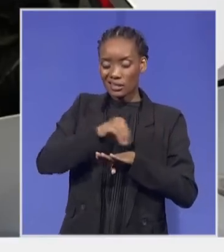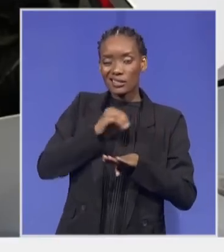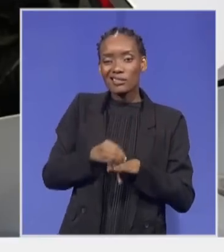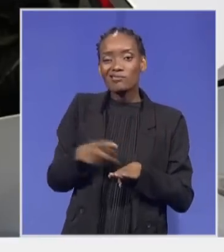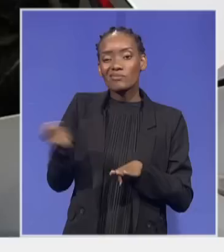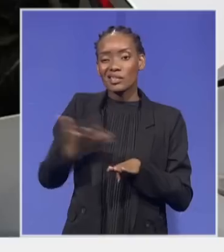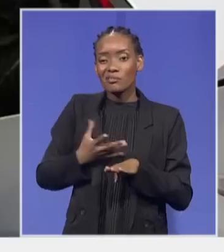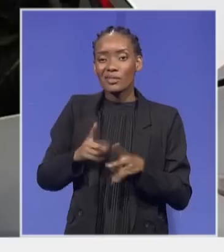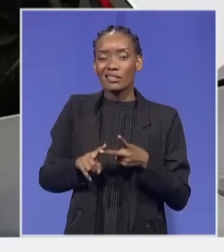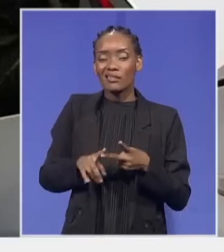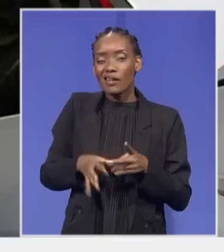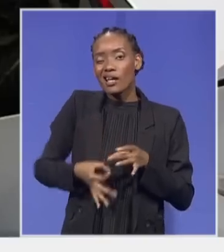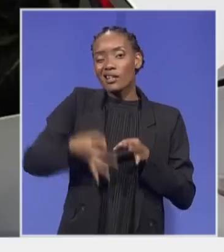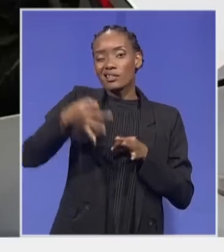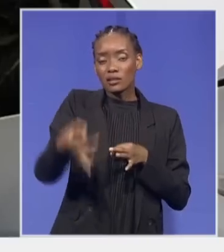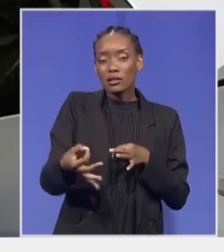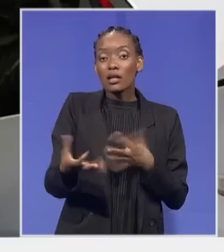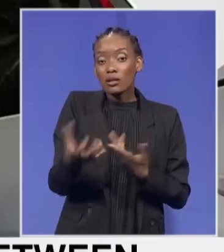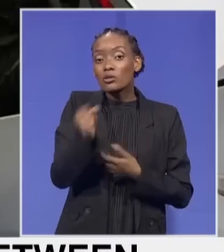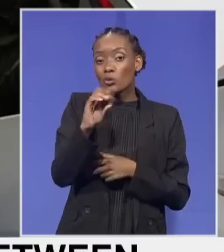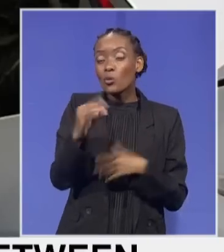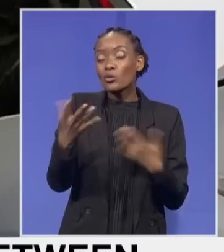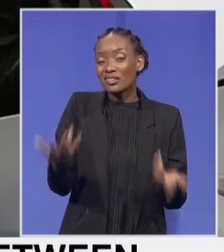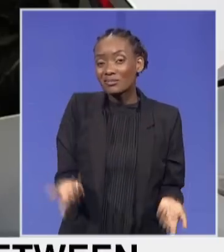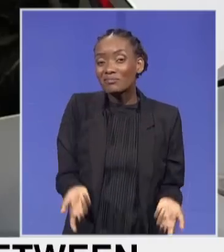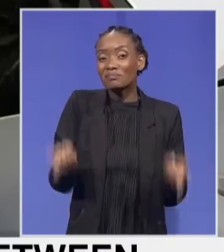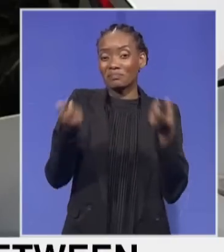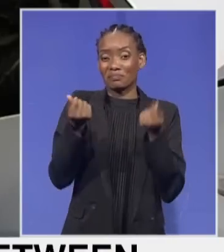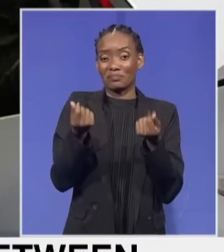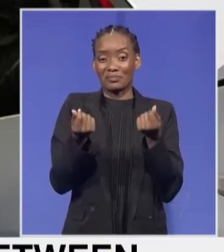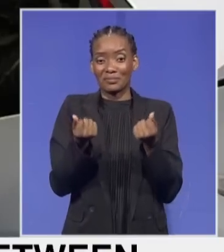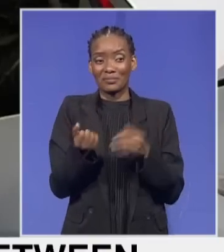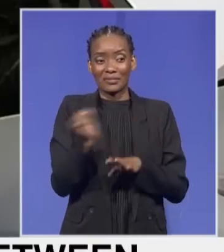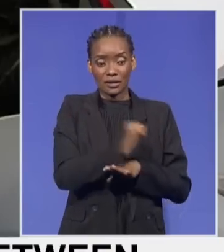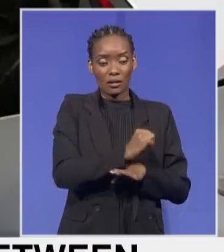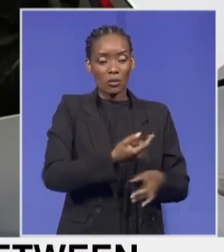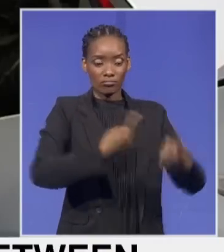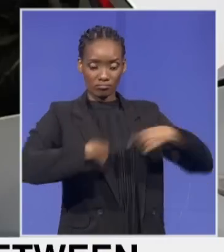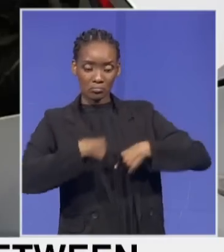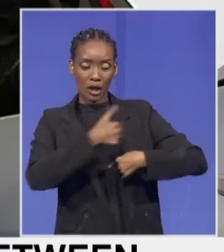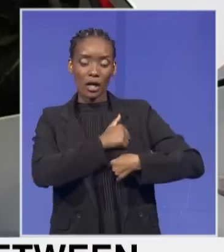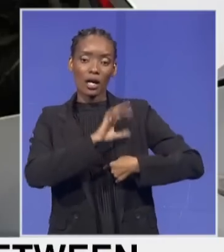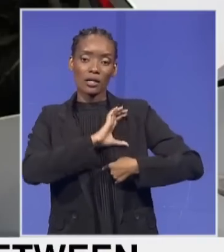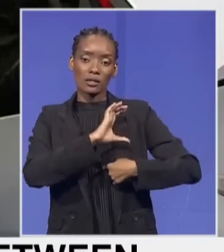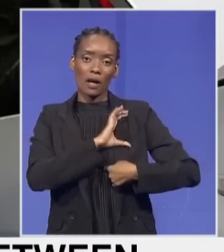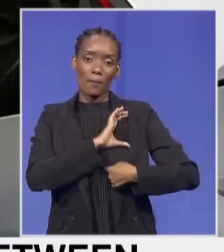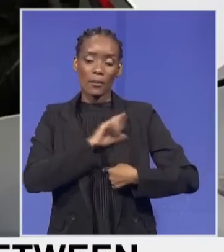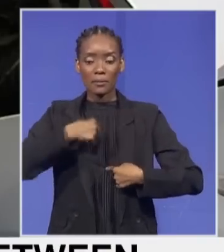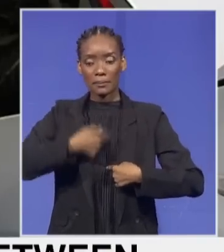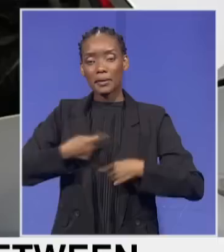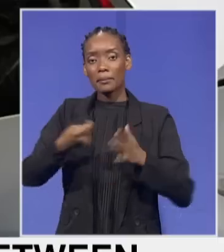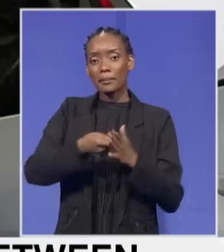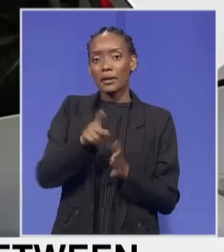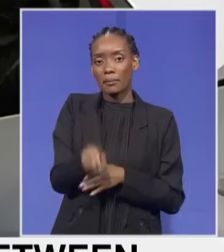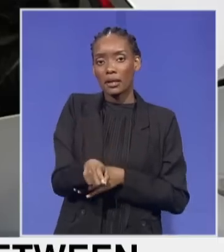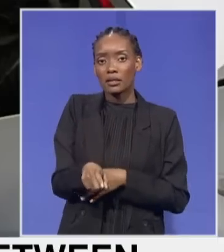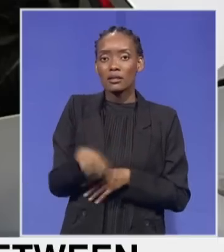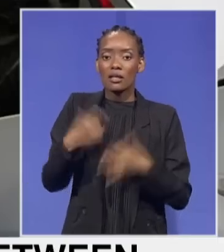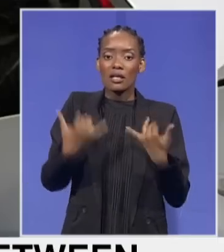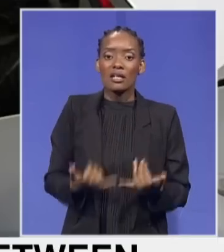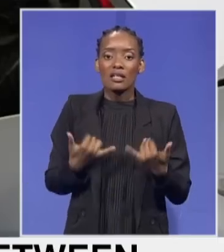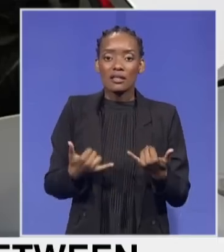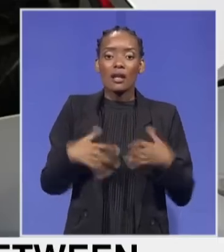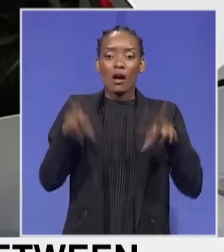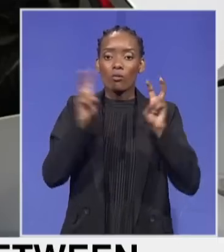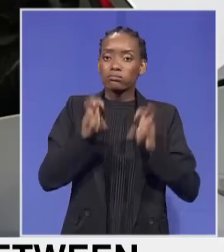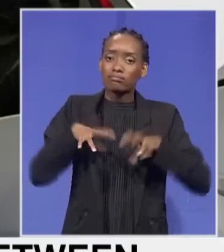expensive. So obviously the cost, whatever they incur, is being passed on to the consumers. And like nowadays we're experiencing a lot of load